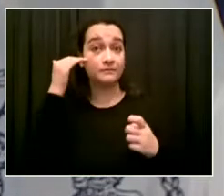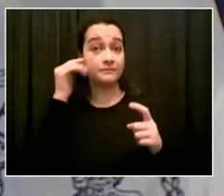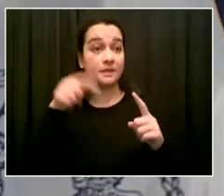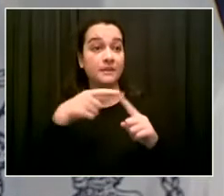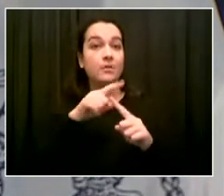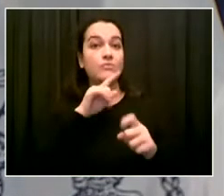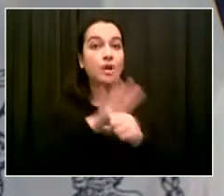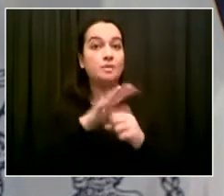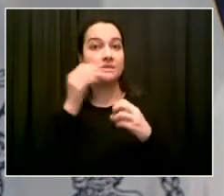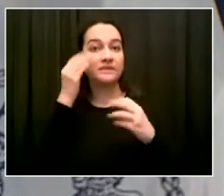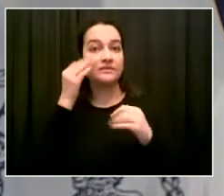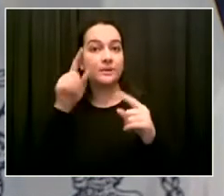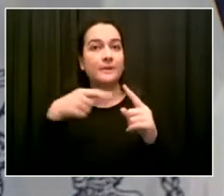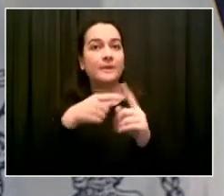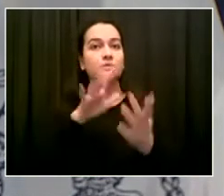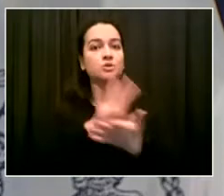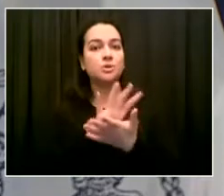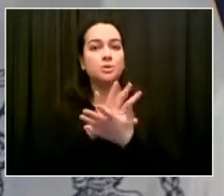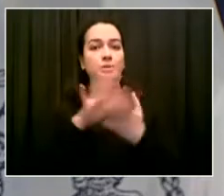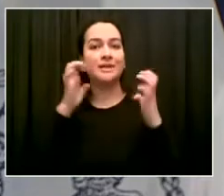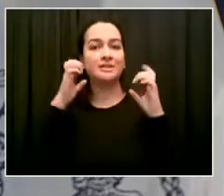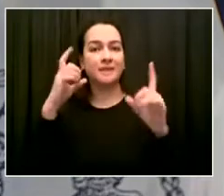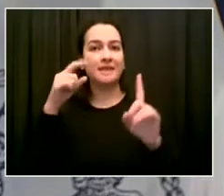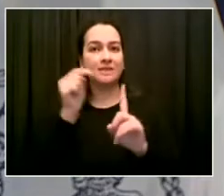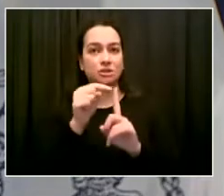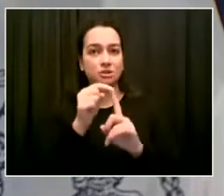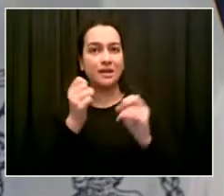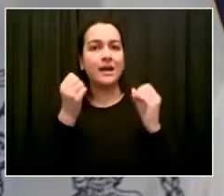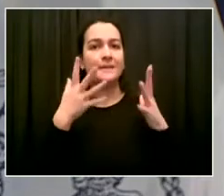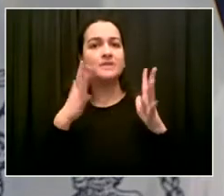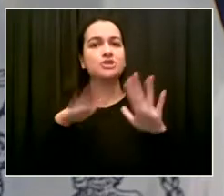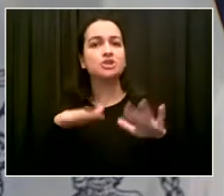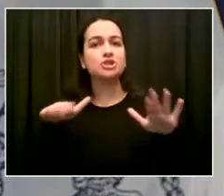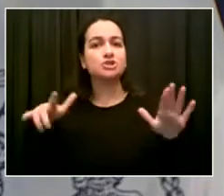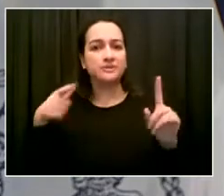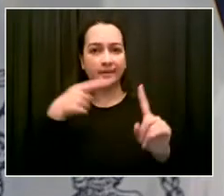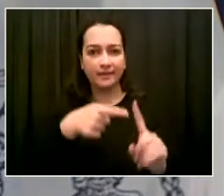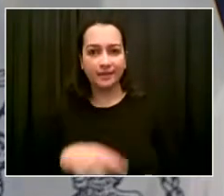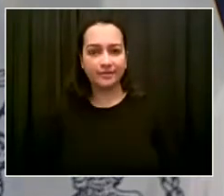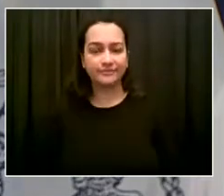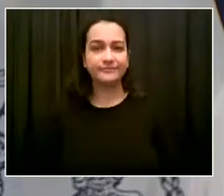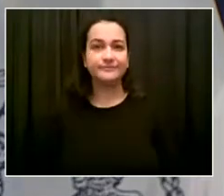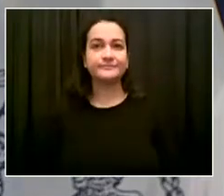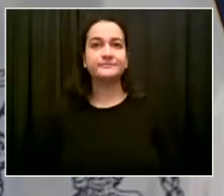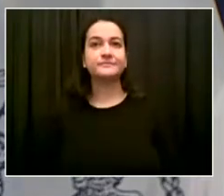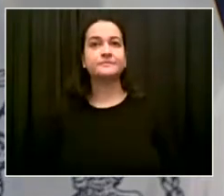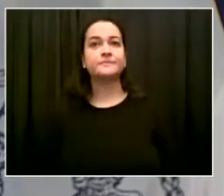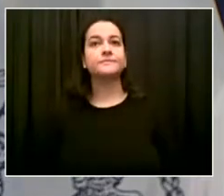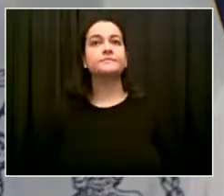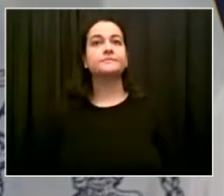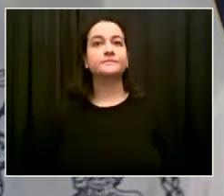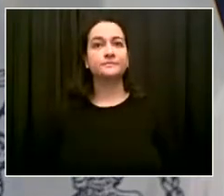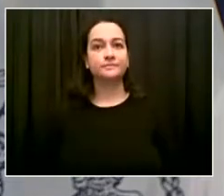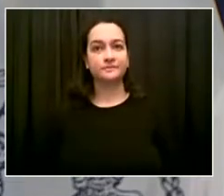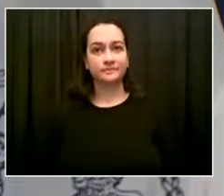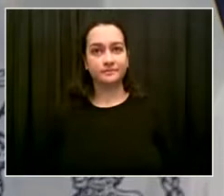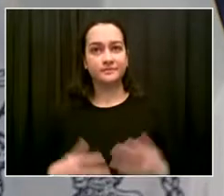though it was based on documents we obtained from the DOE. So when are you going to put these reports out? As we get